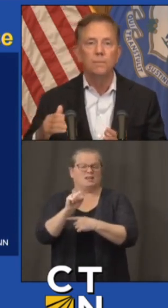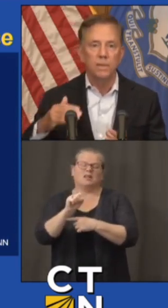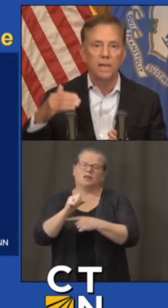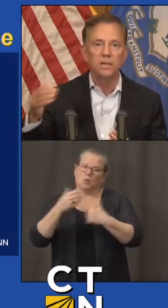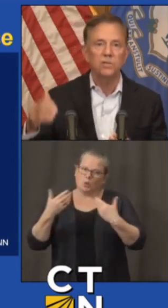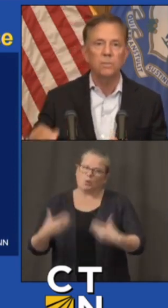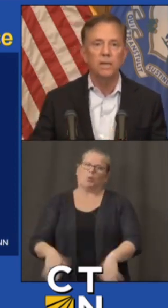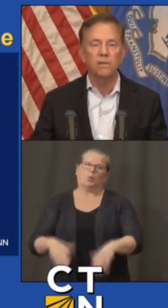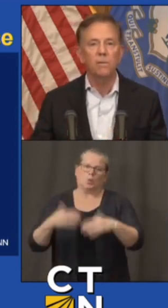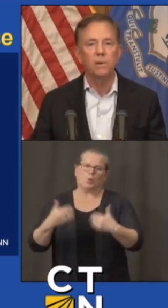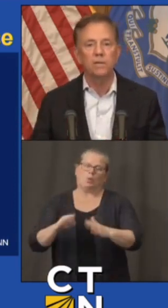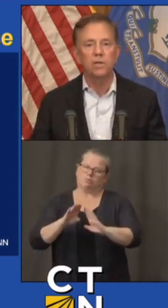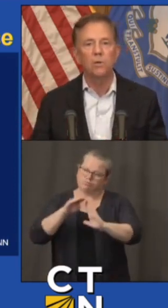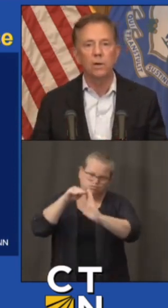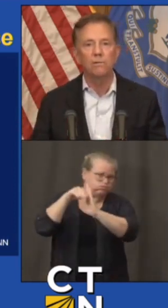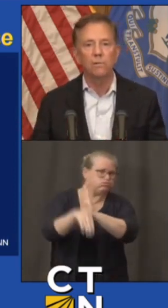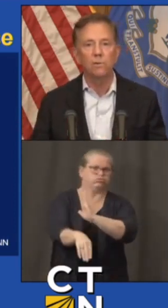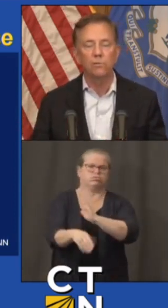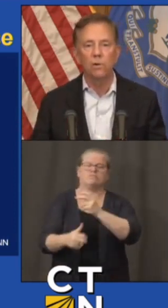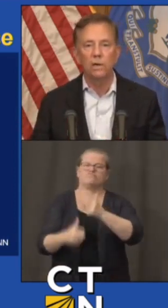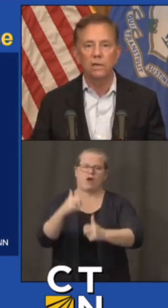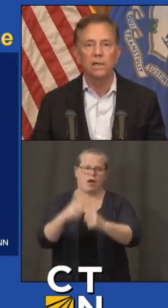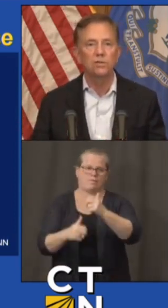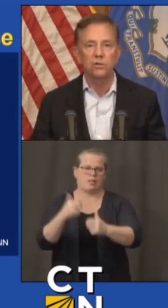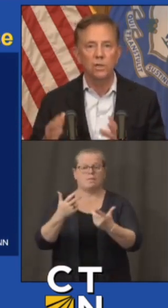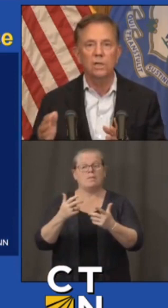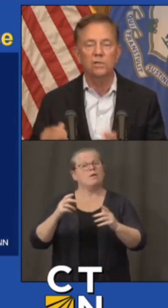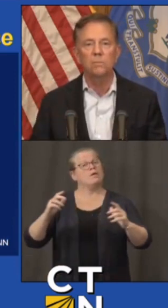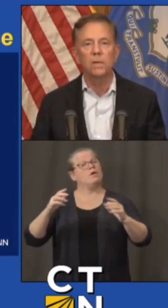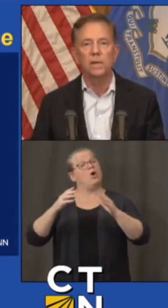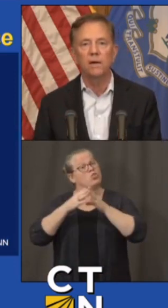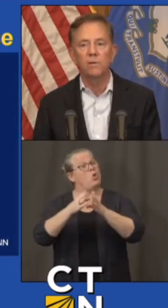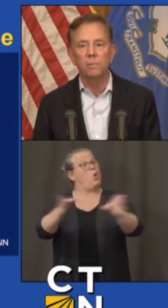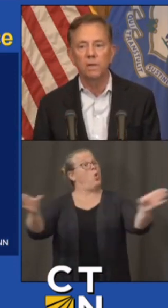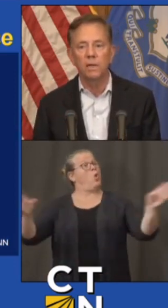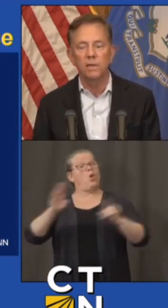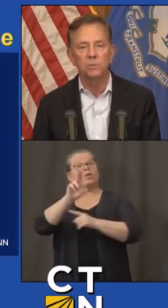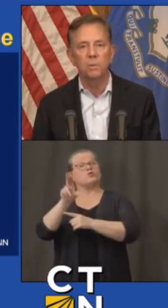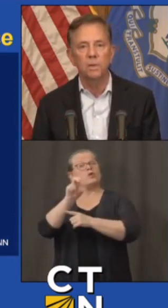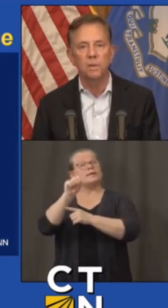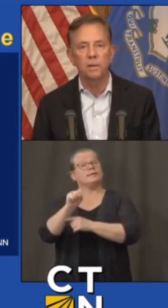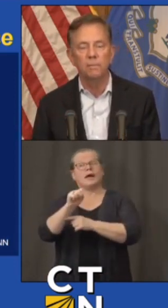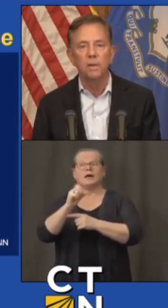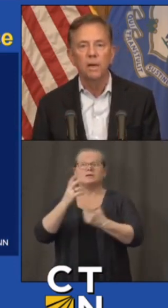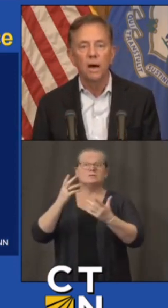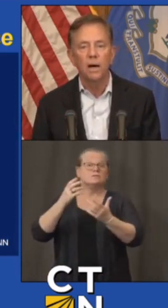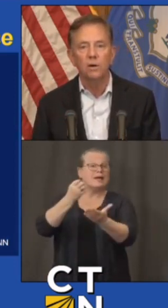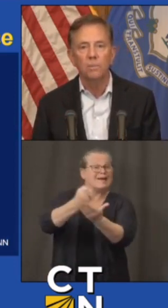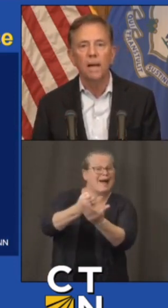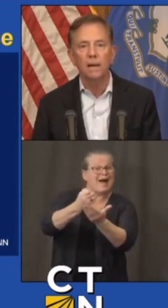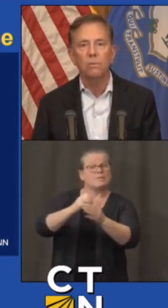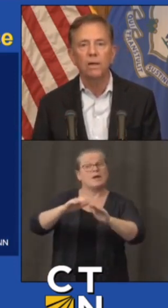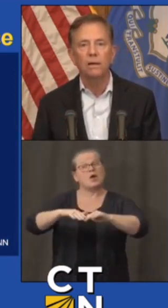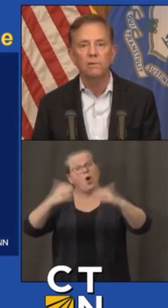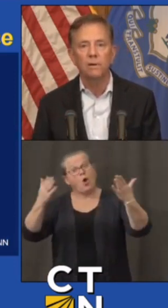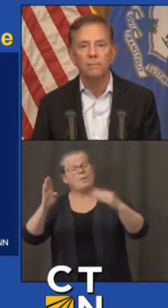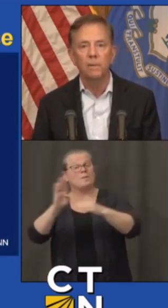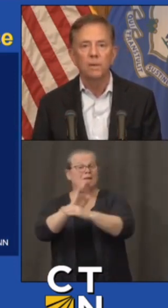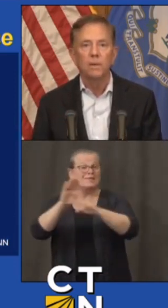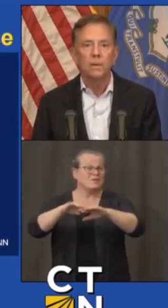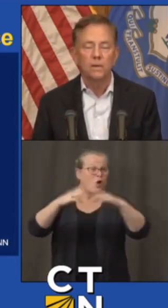open, but that doesn't mean everybody's going at full throttle, and that certainly doesn't mean everybody has been hired back. We